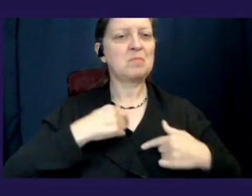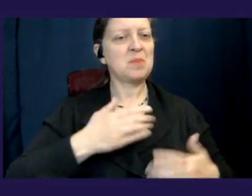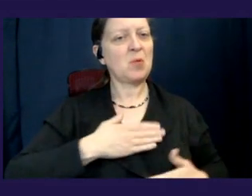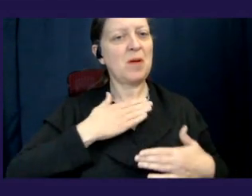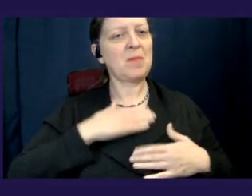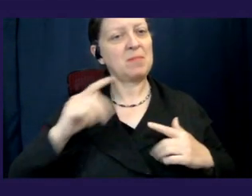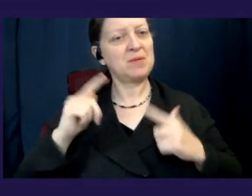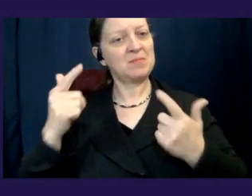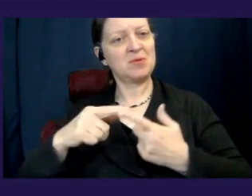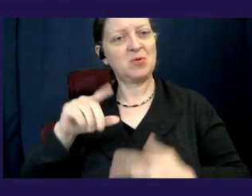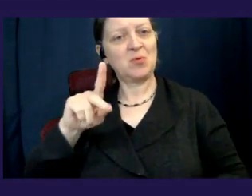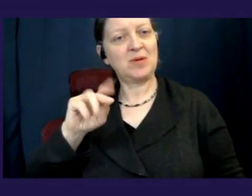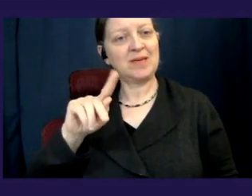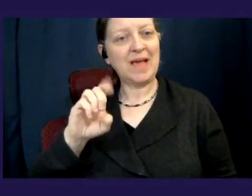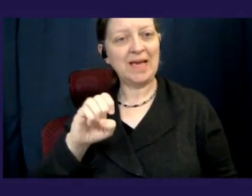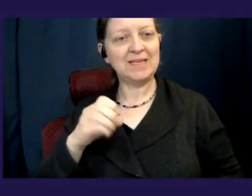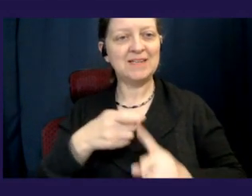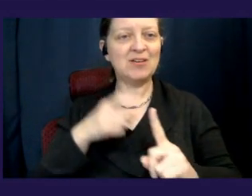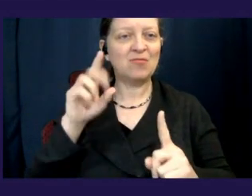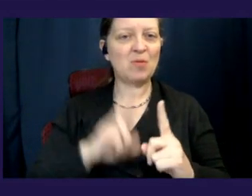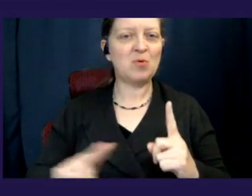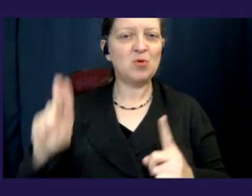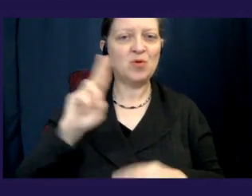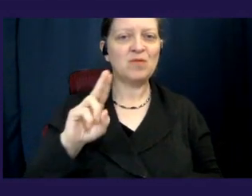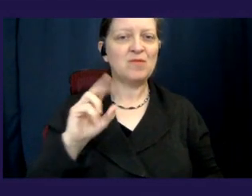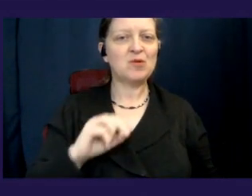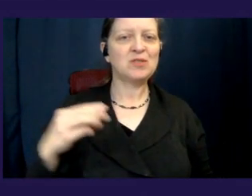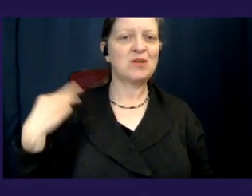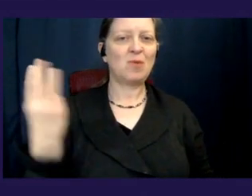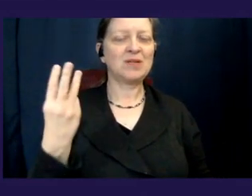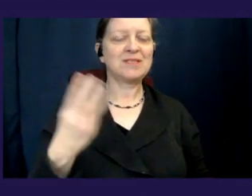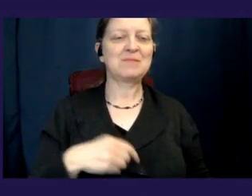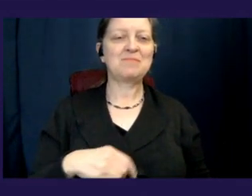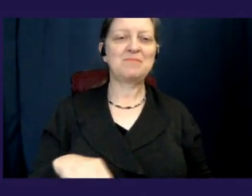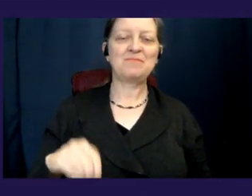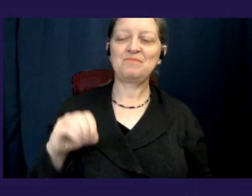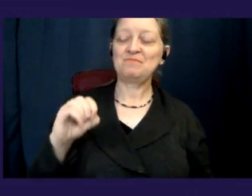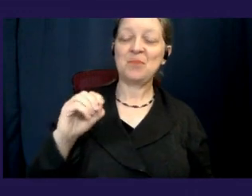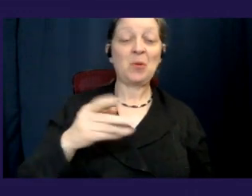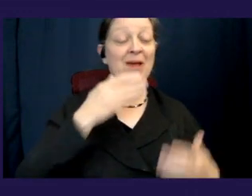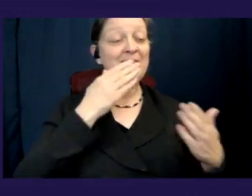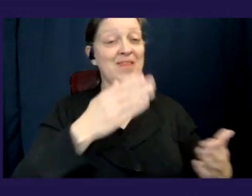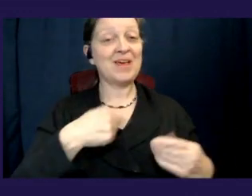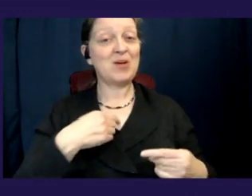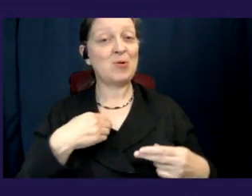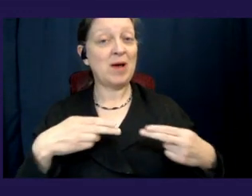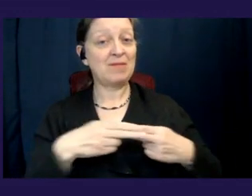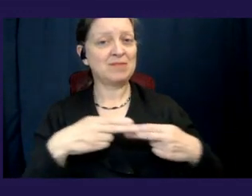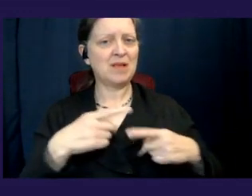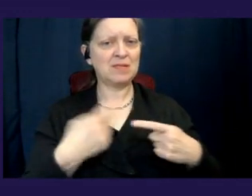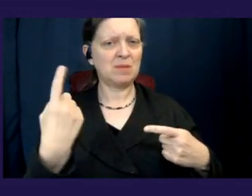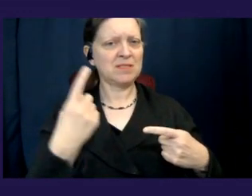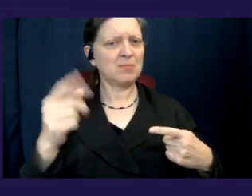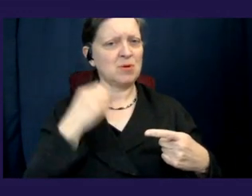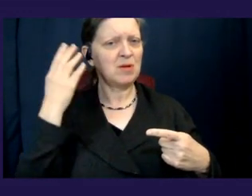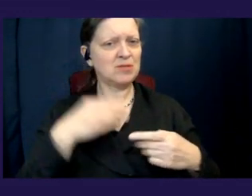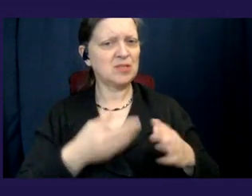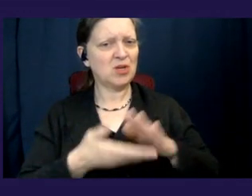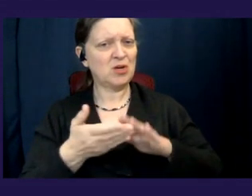Washington. All right, thank you. And I think I have slides, but someone else is going to run them. Excellent, that's